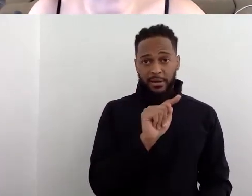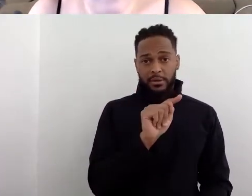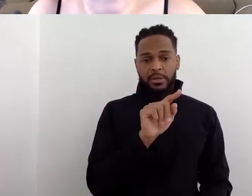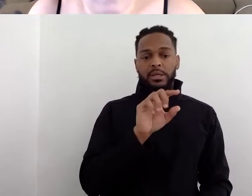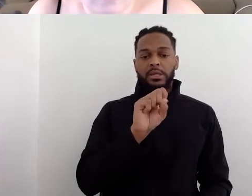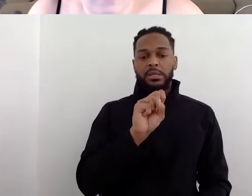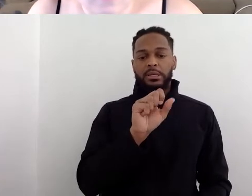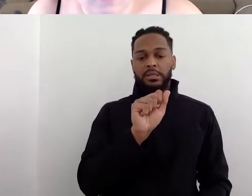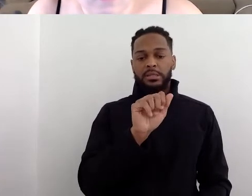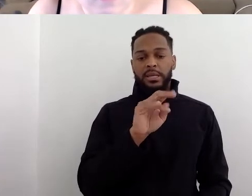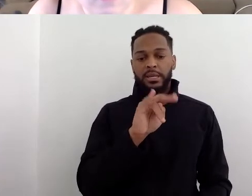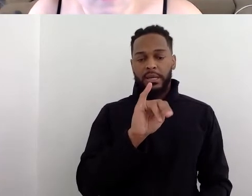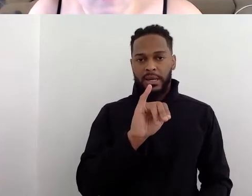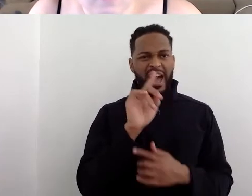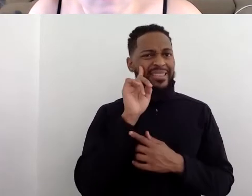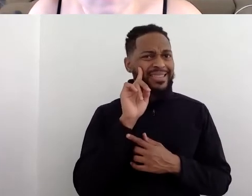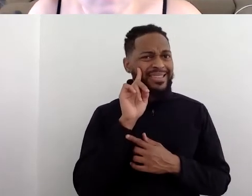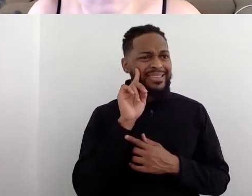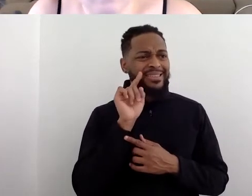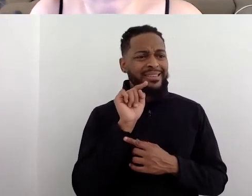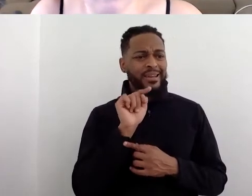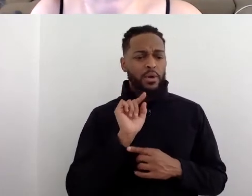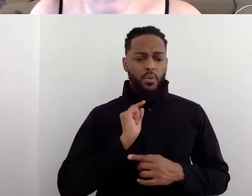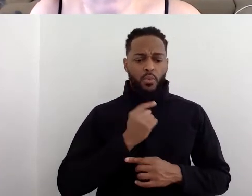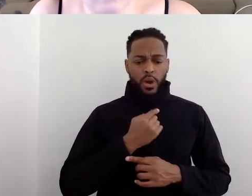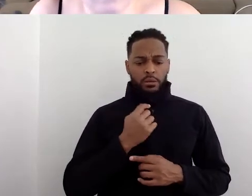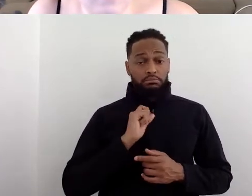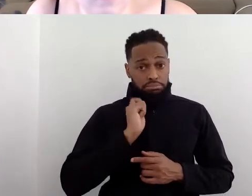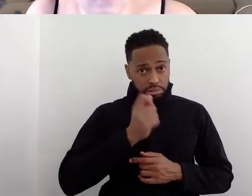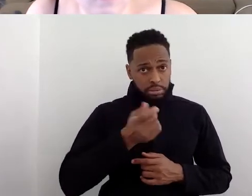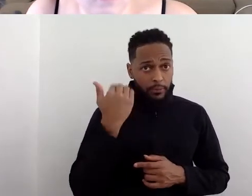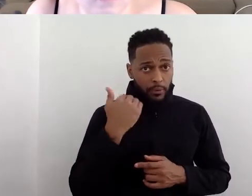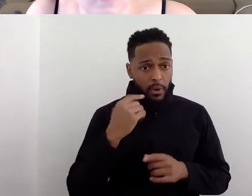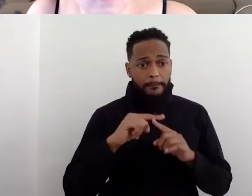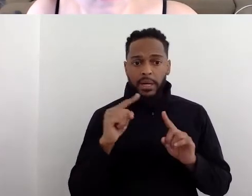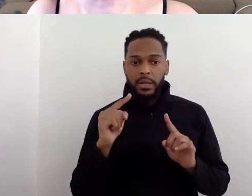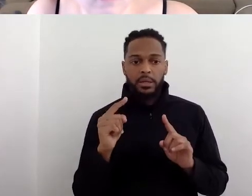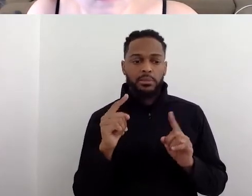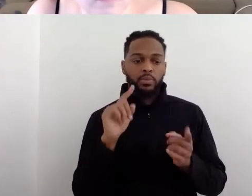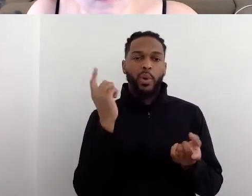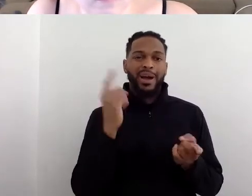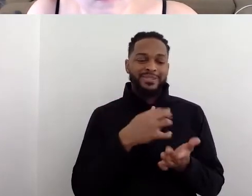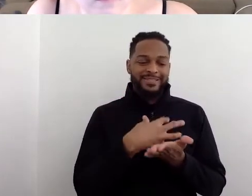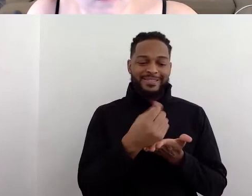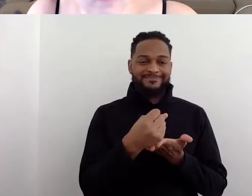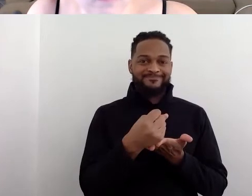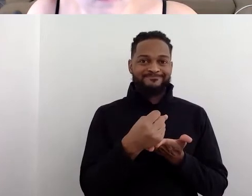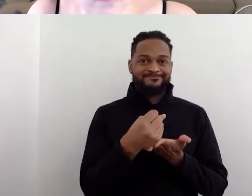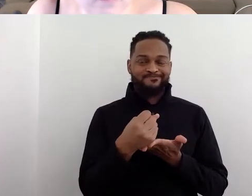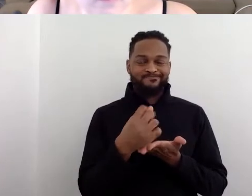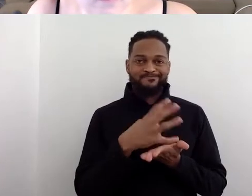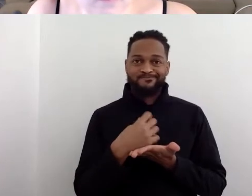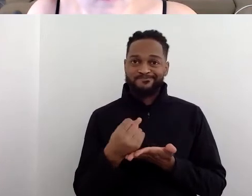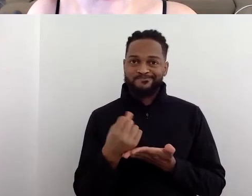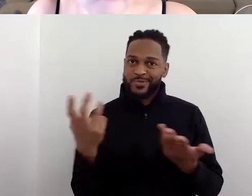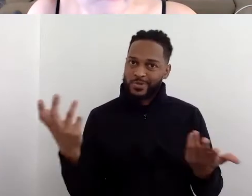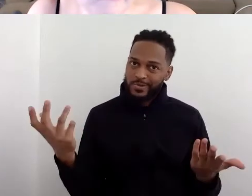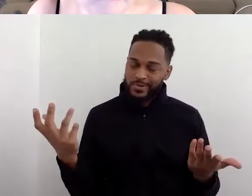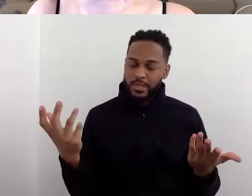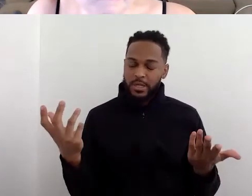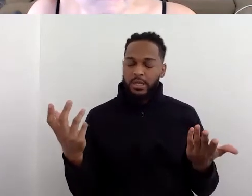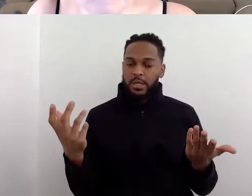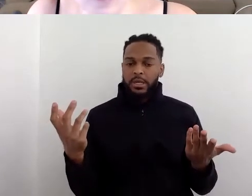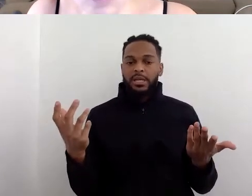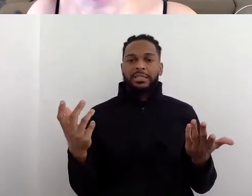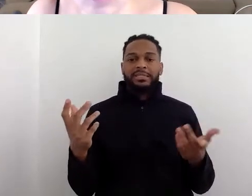And the allotment that comes through the hospitals, I guess, is only a certain amount. I don't know. It's been frustrating, I think, for a lot of people. So the hospital's kind